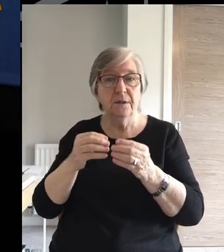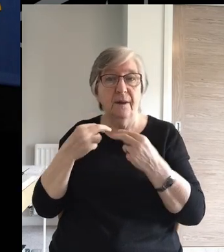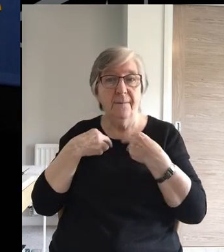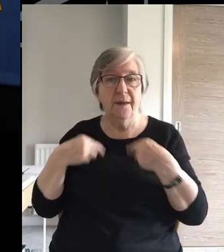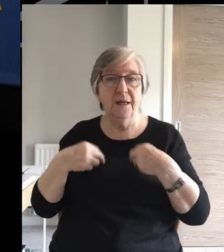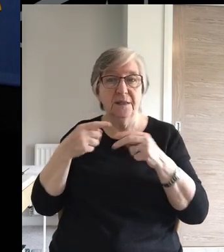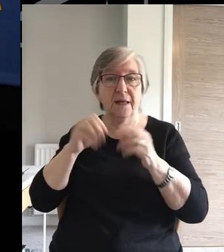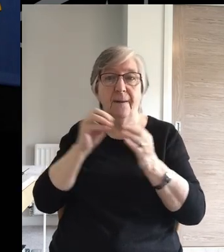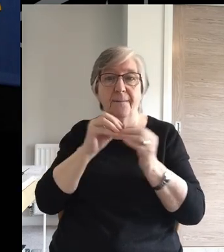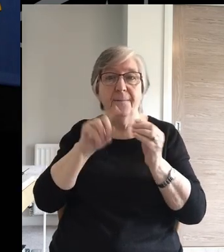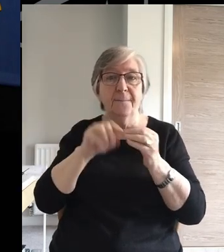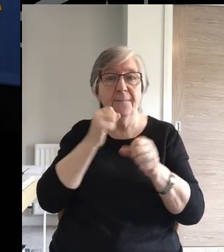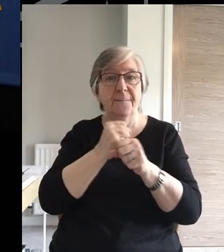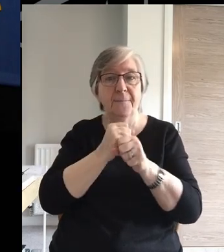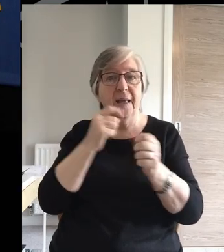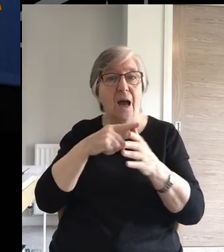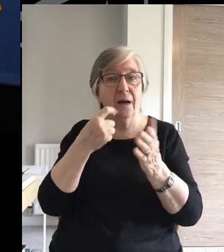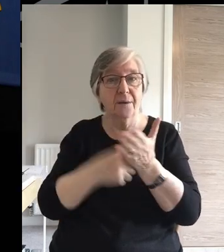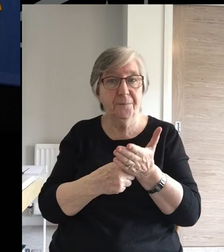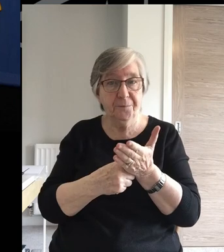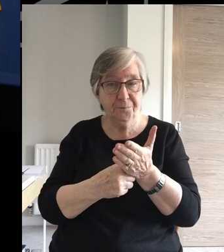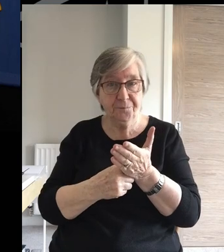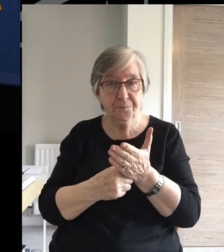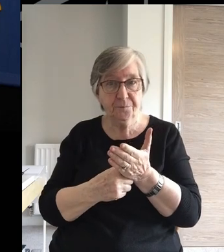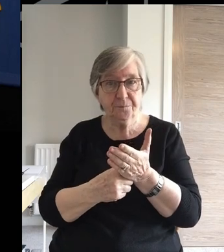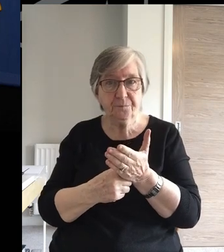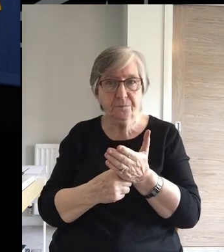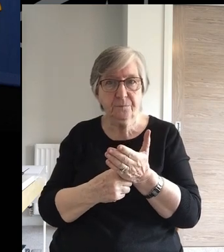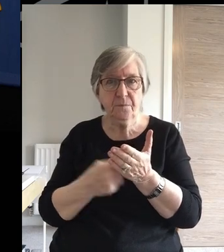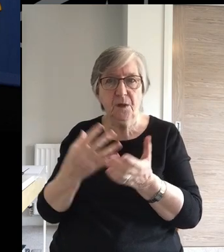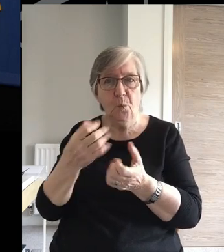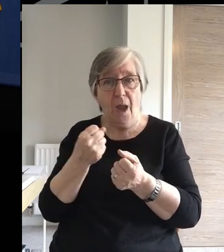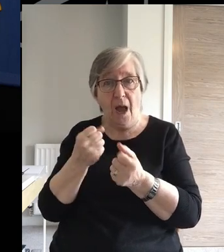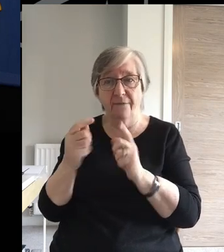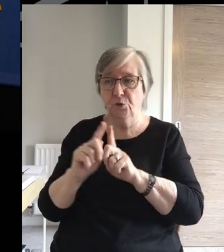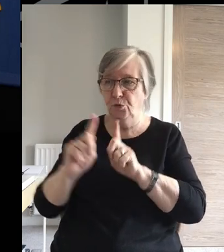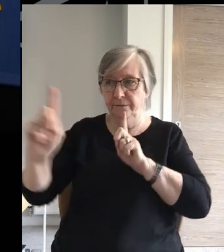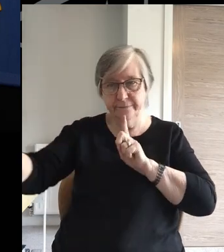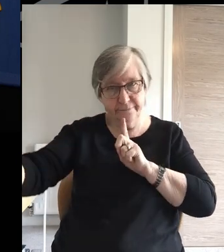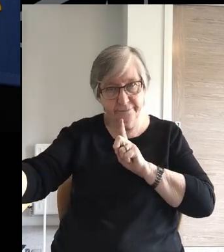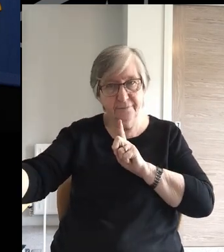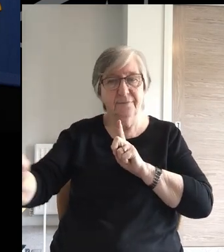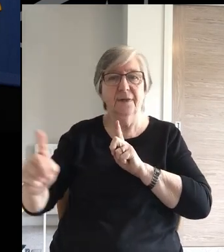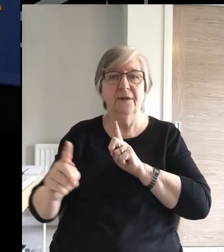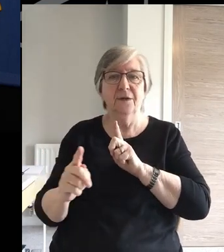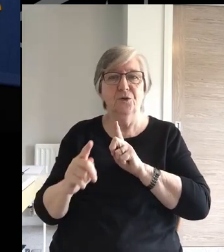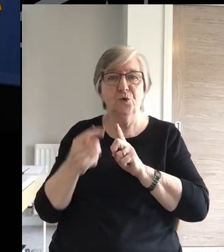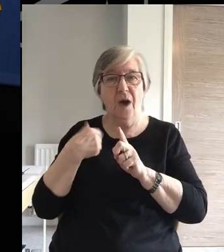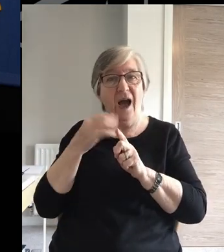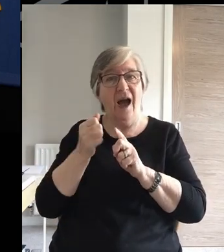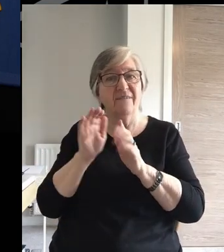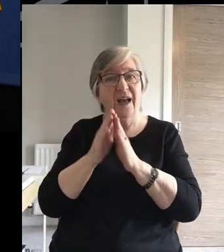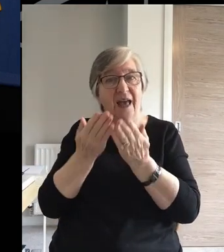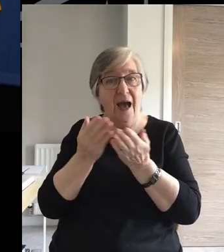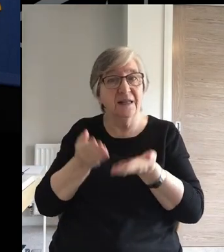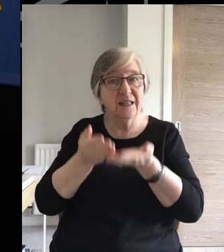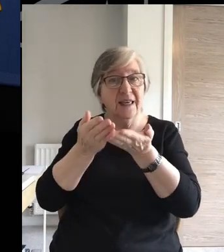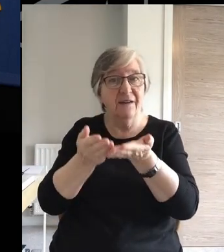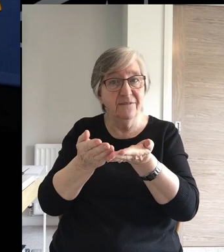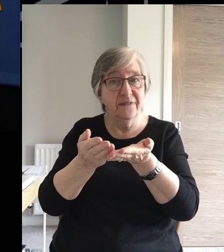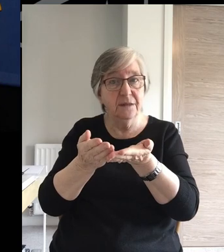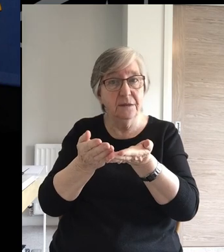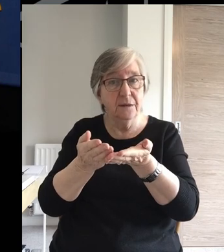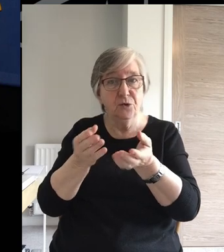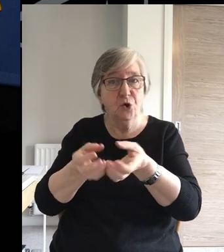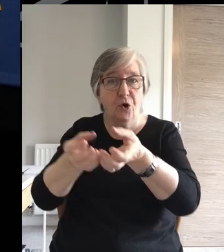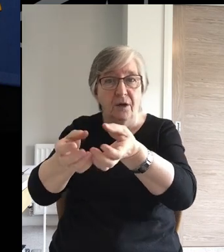but he can say a bit more about that. We've got to keep our distance. So the card and the small gift that I